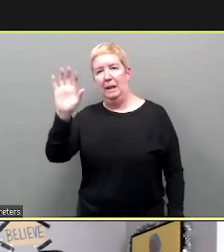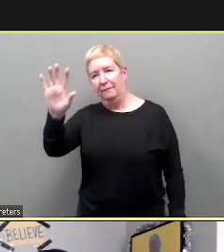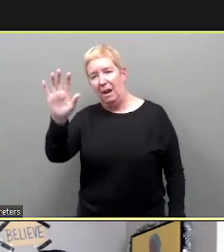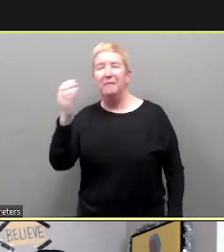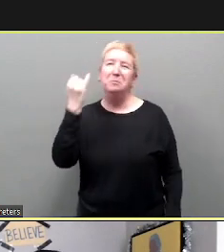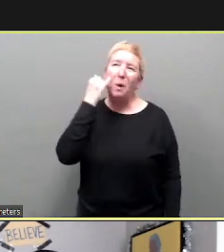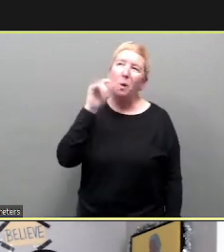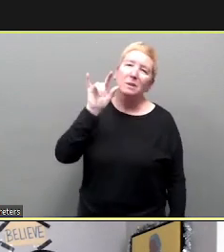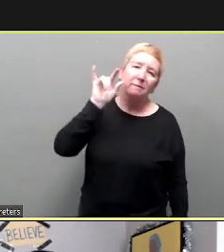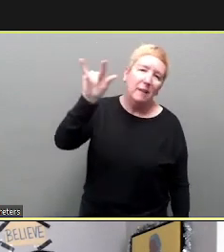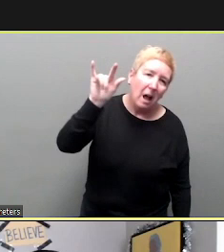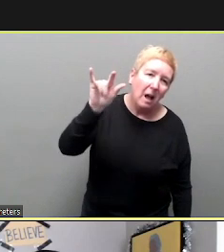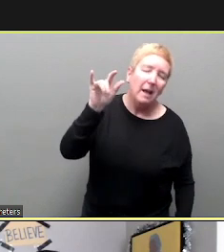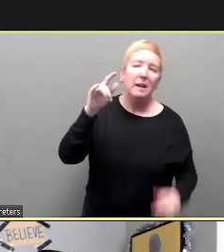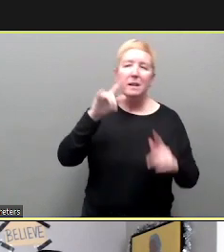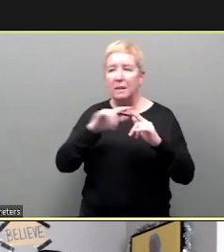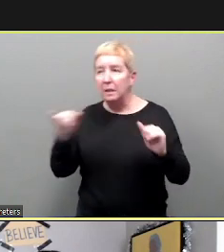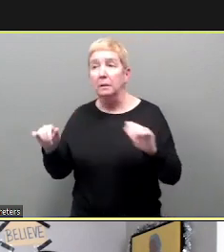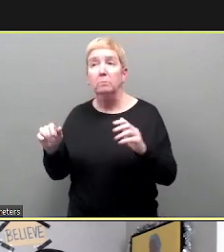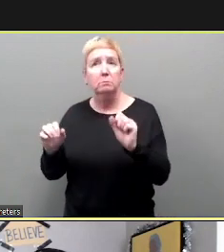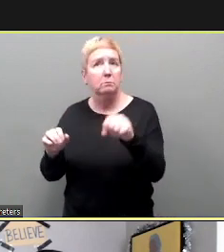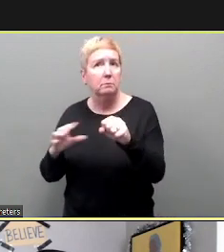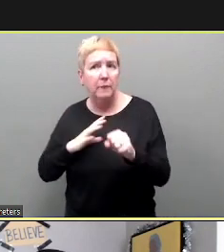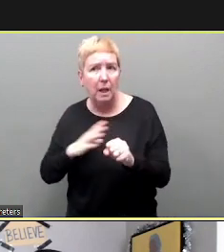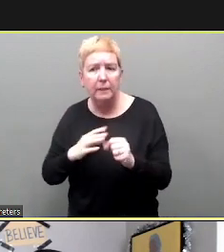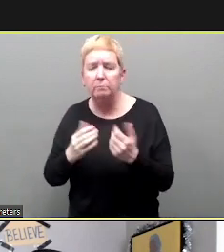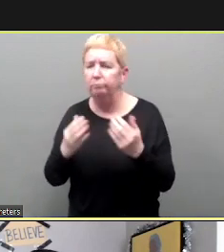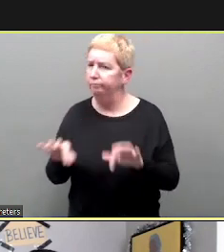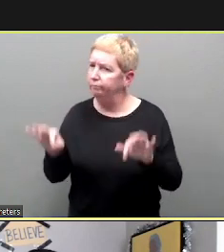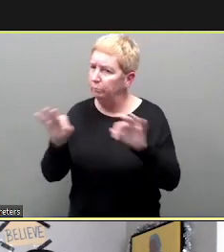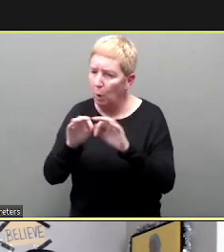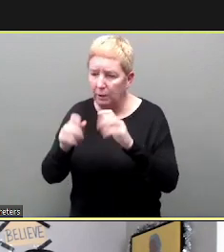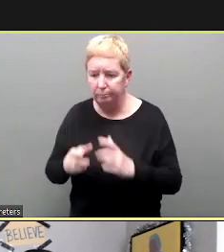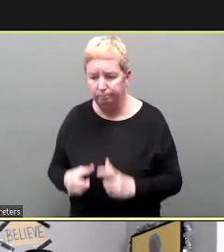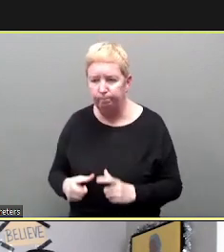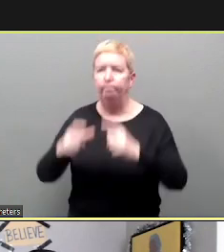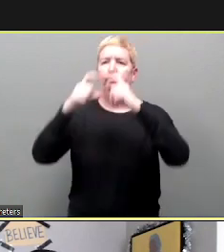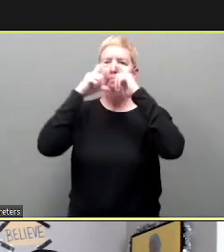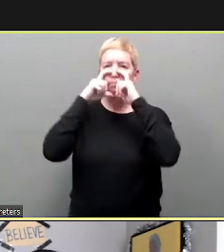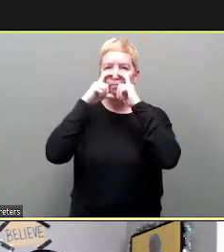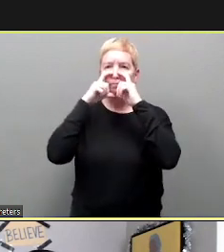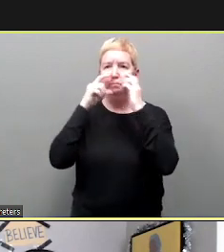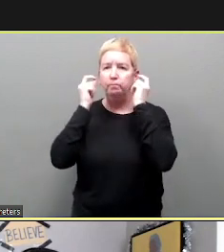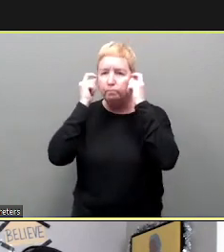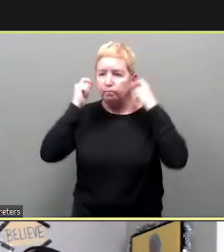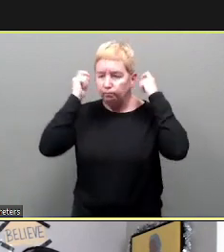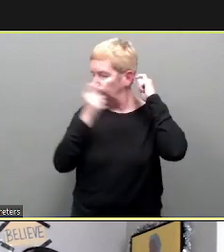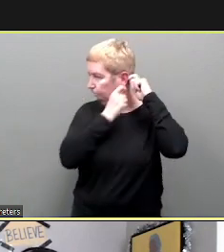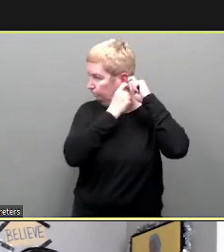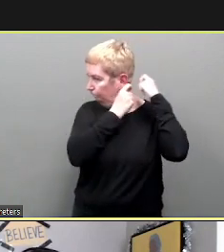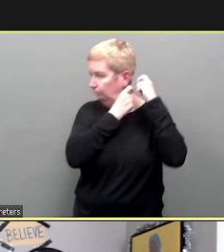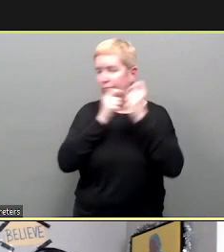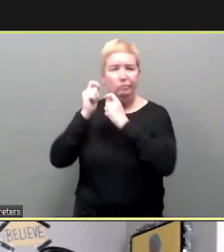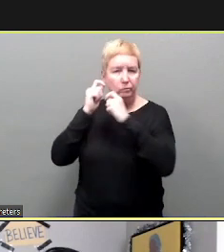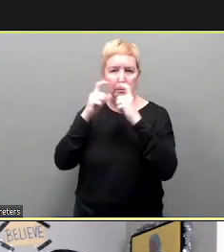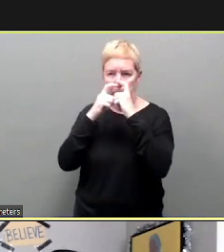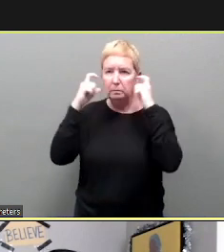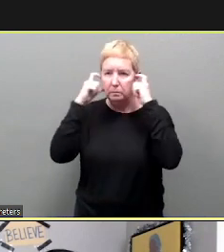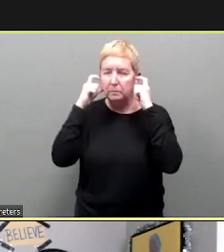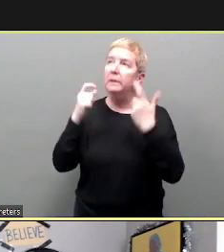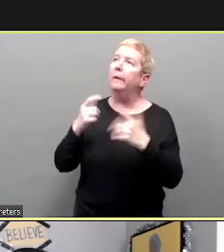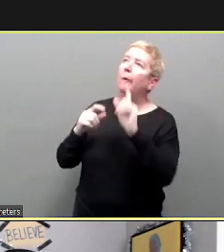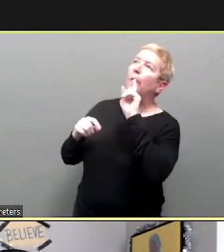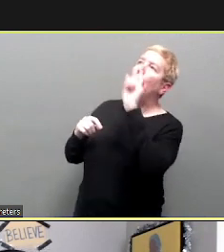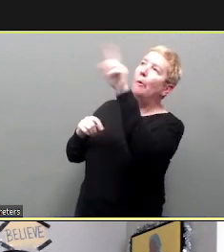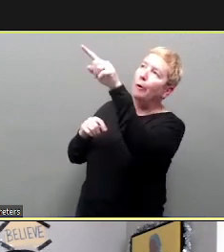way. And then you want to make sure that you really do want to pick something out. Make sure you can get K95s online or